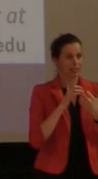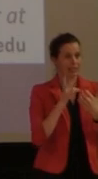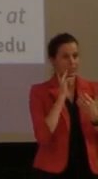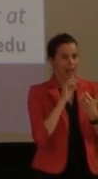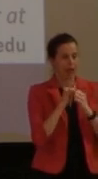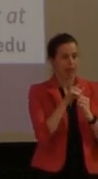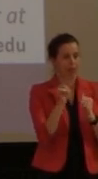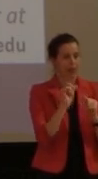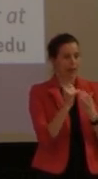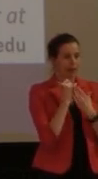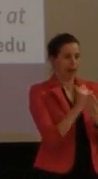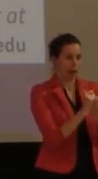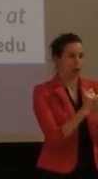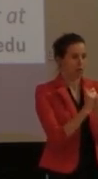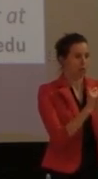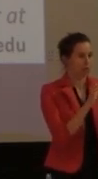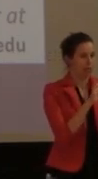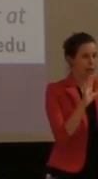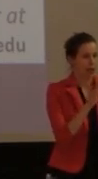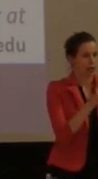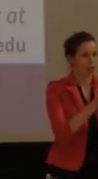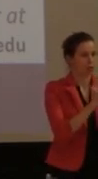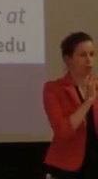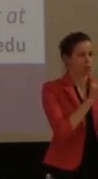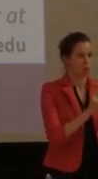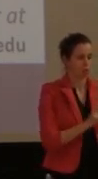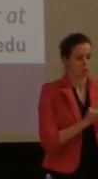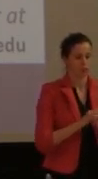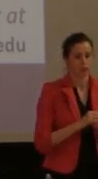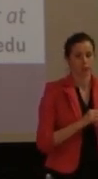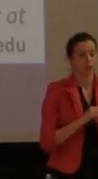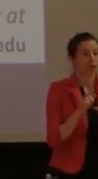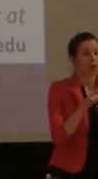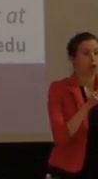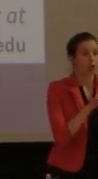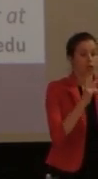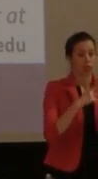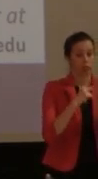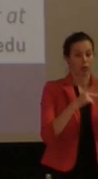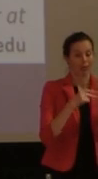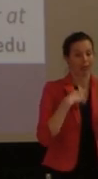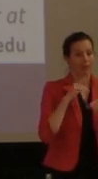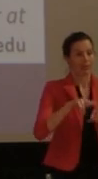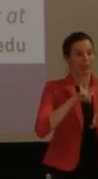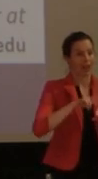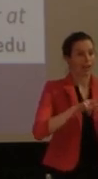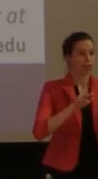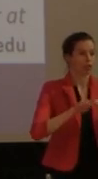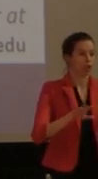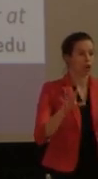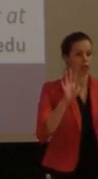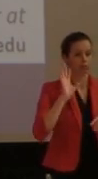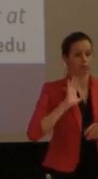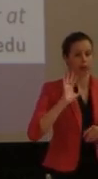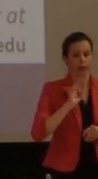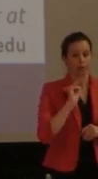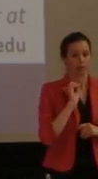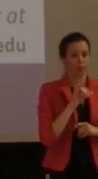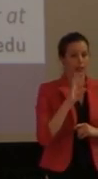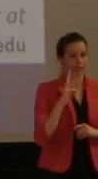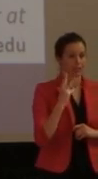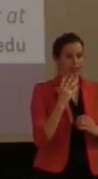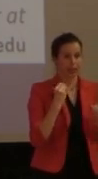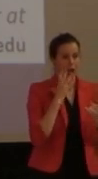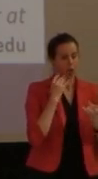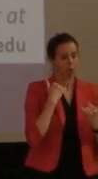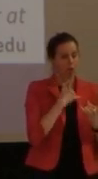institutional and organizational goals. And finally, the All of Us Program had a national launch back on May 6th, and now they're doing a